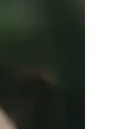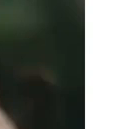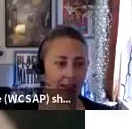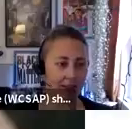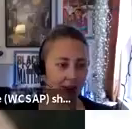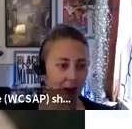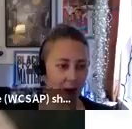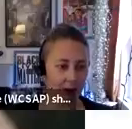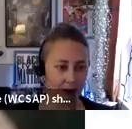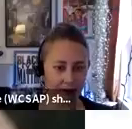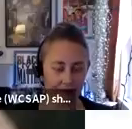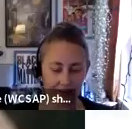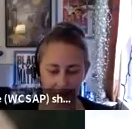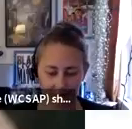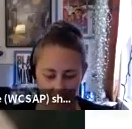Okay, so